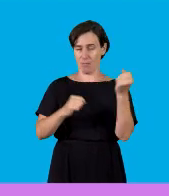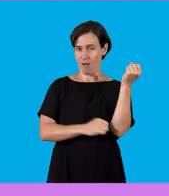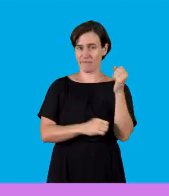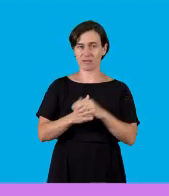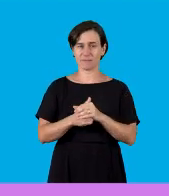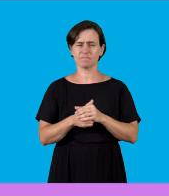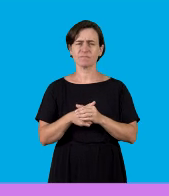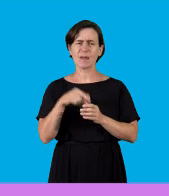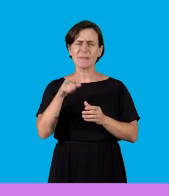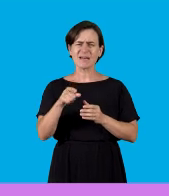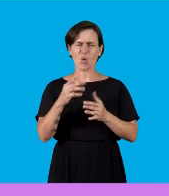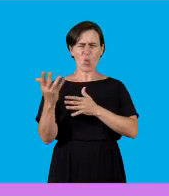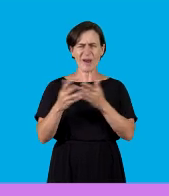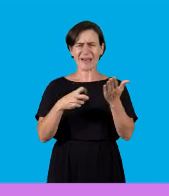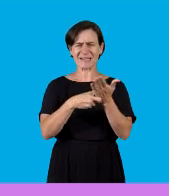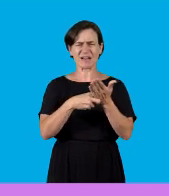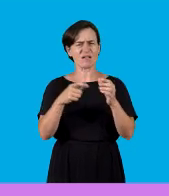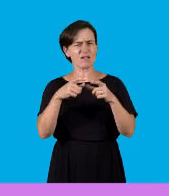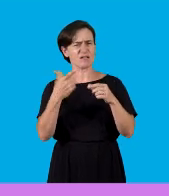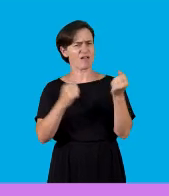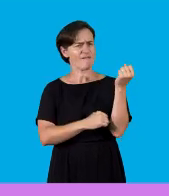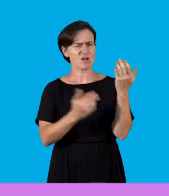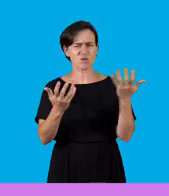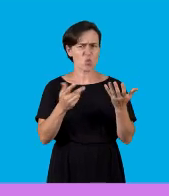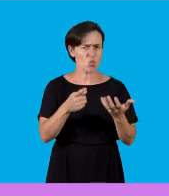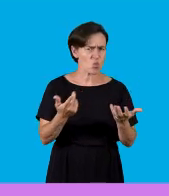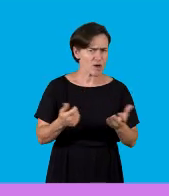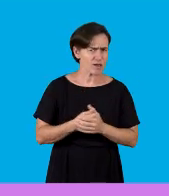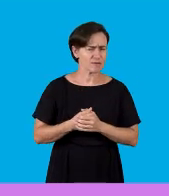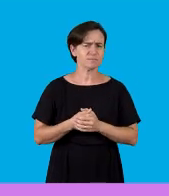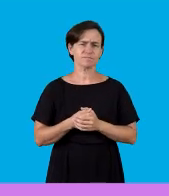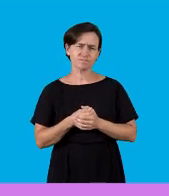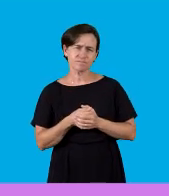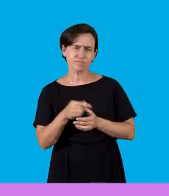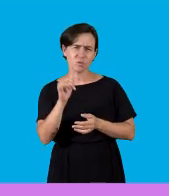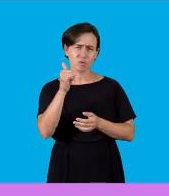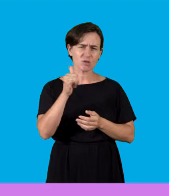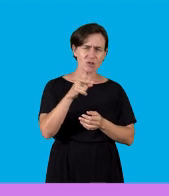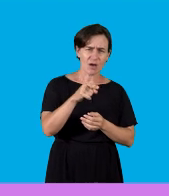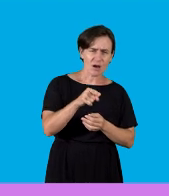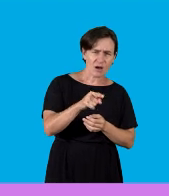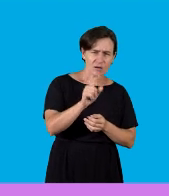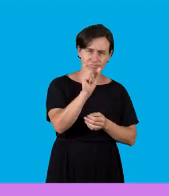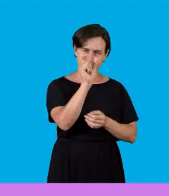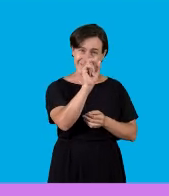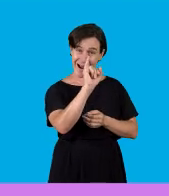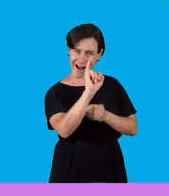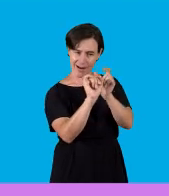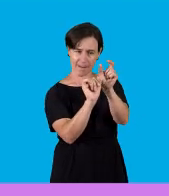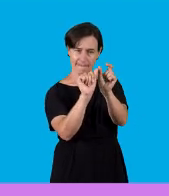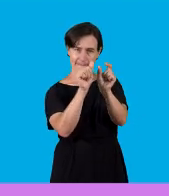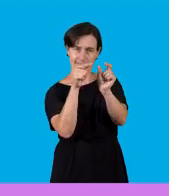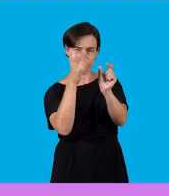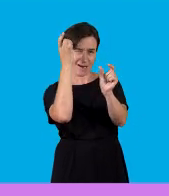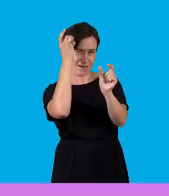office. But luckily we are given a key there that indicates this sign represents this. So we can check that for I. It represents that it's the information